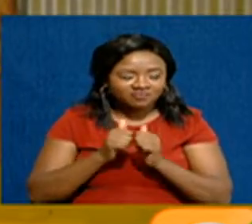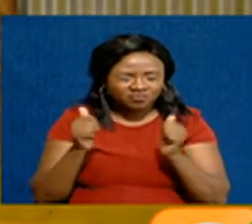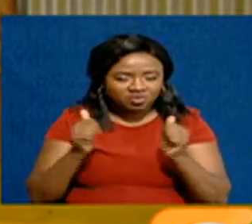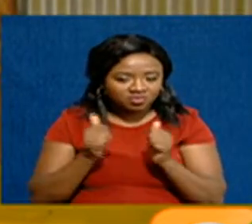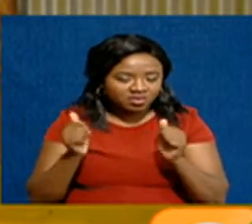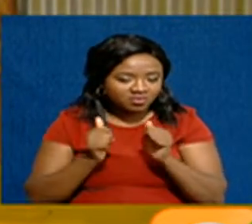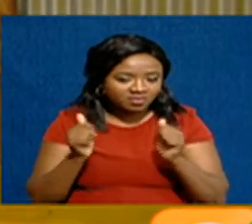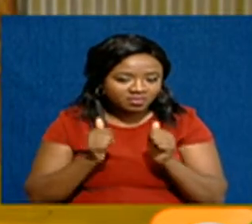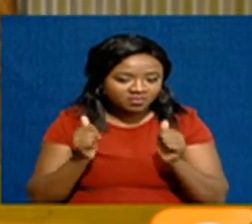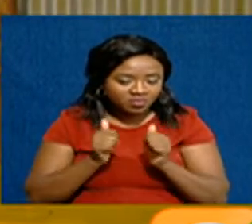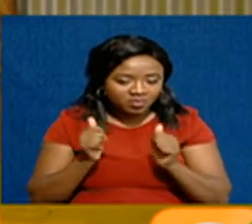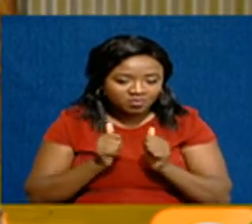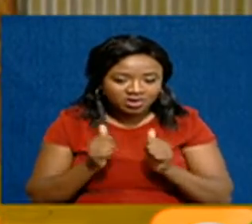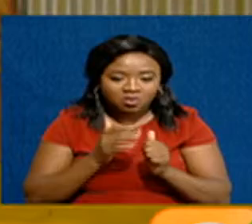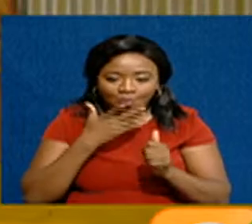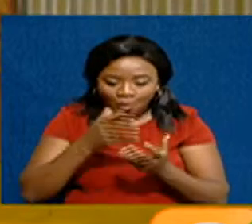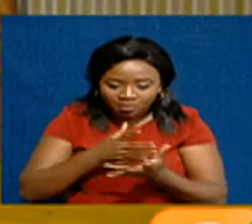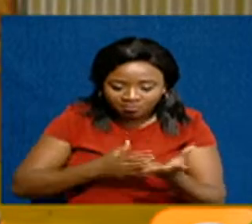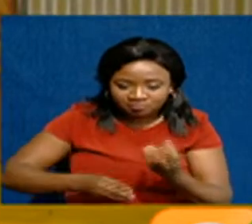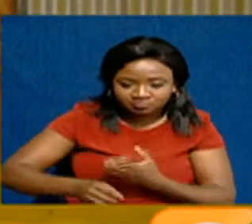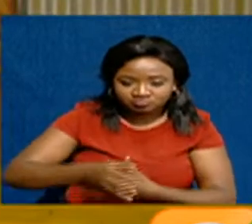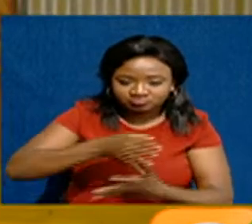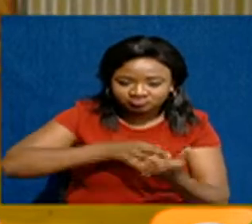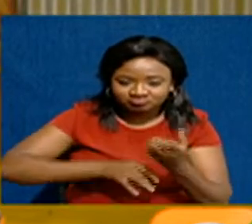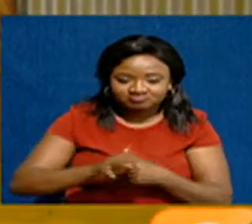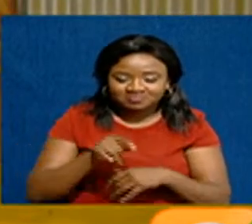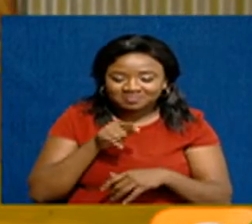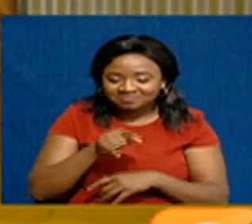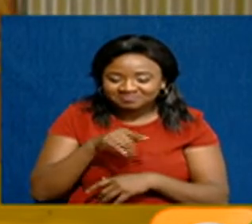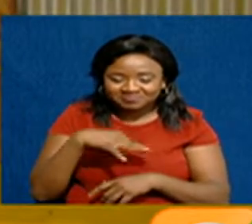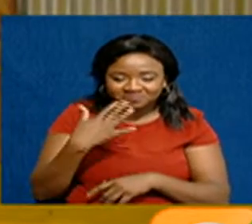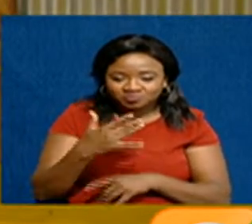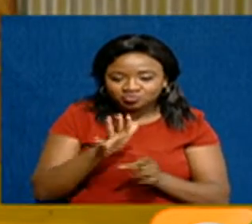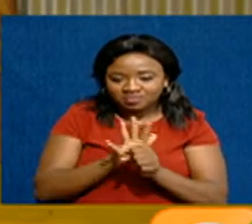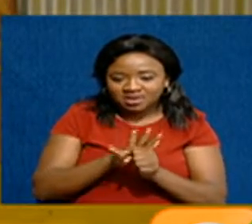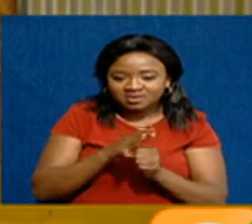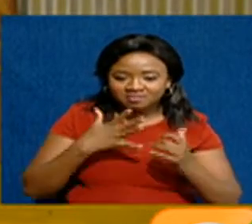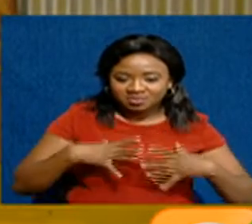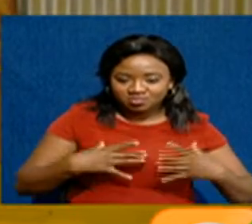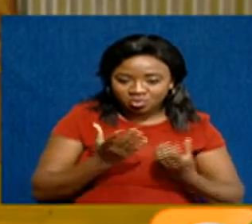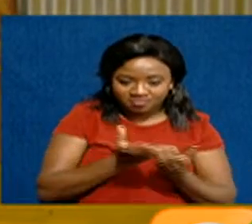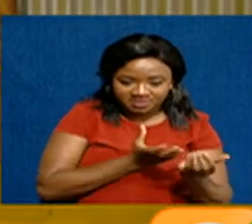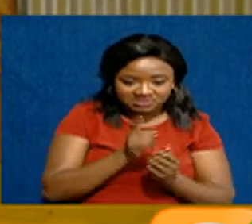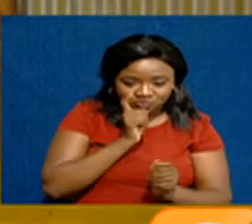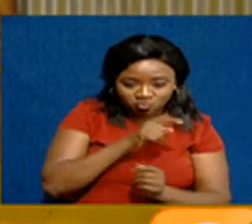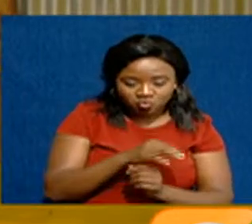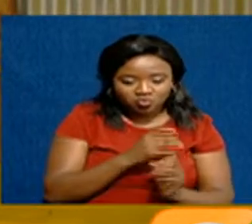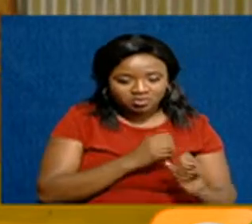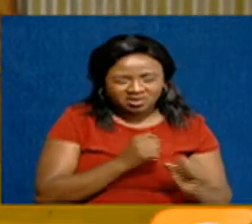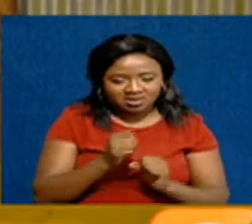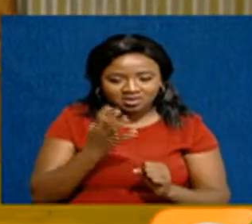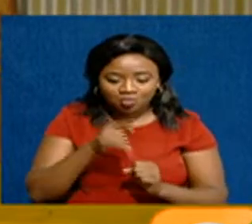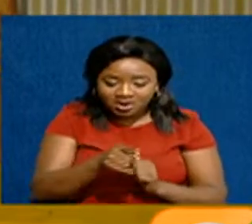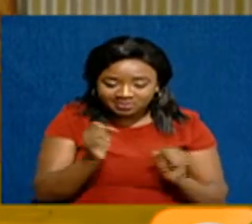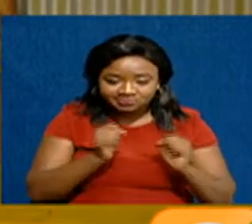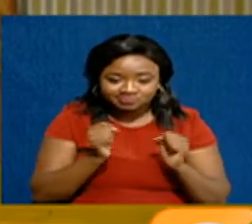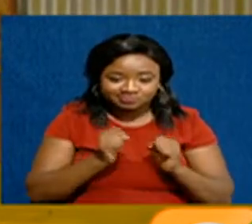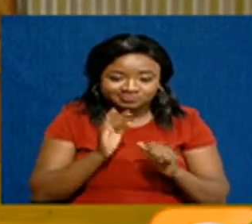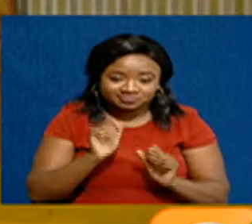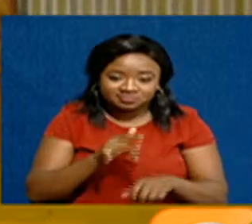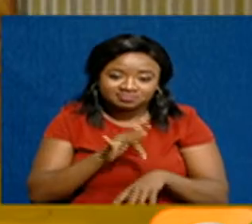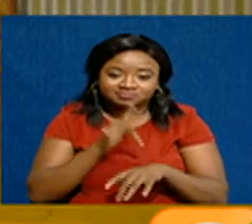of heat is often a challenge to many small-scale poultry farmers. Okech hopes that farmers would be open